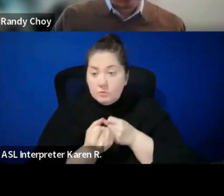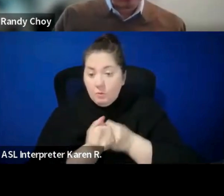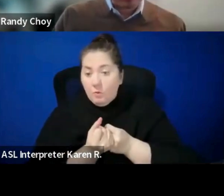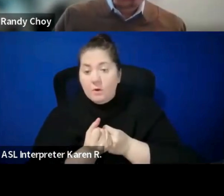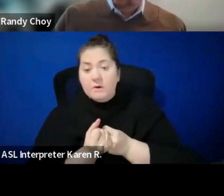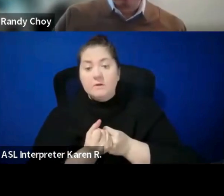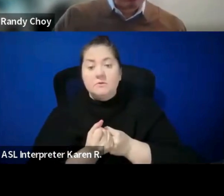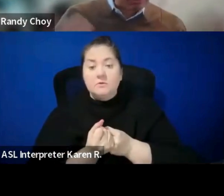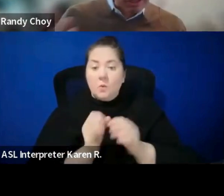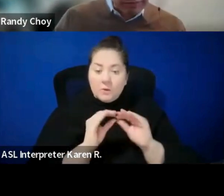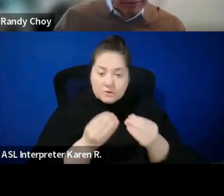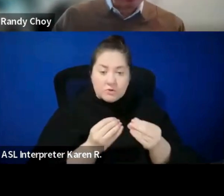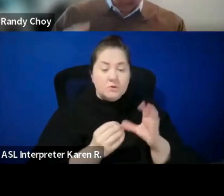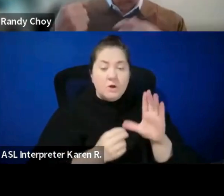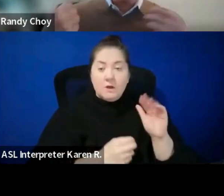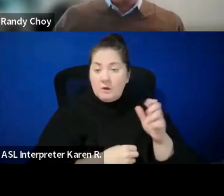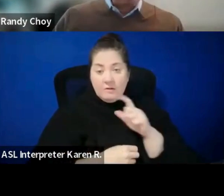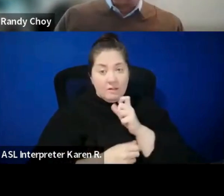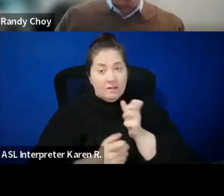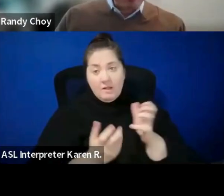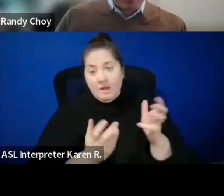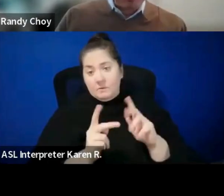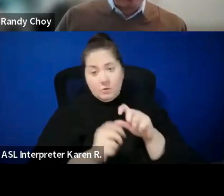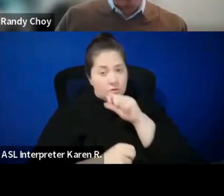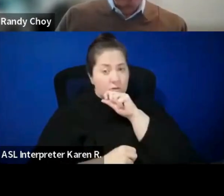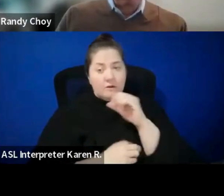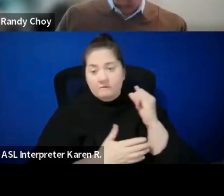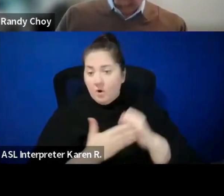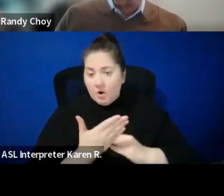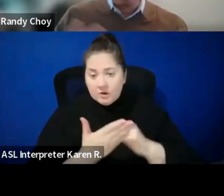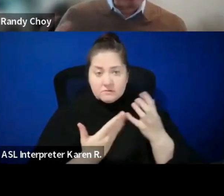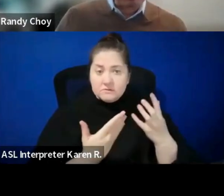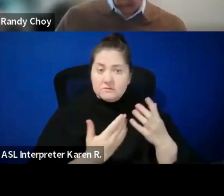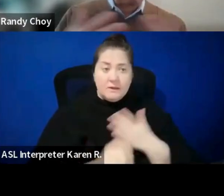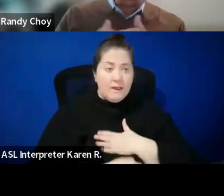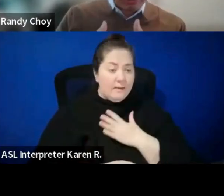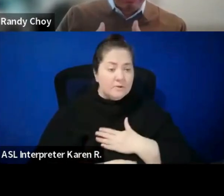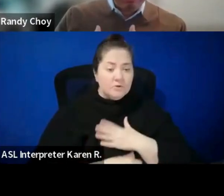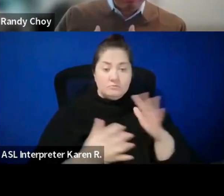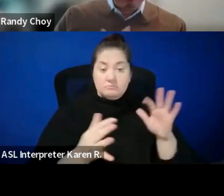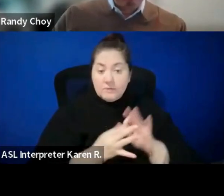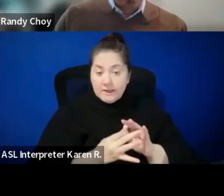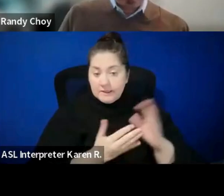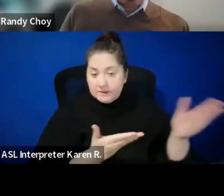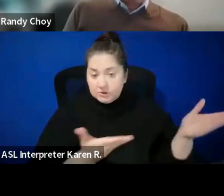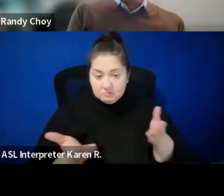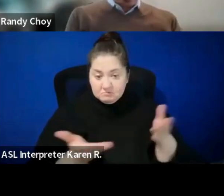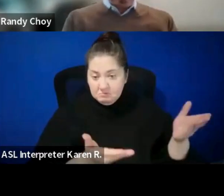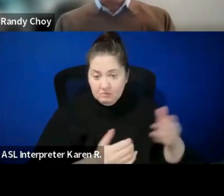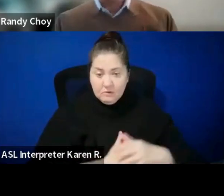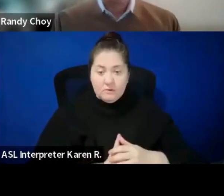your cause, because we have a lot of arts lovers in the bank, and happy to make the connection.